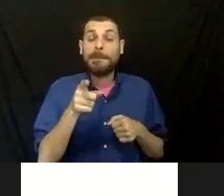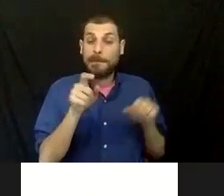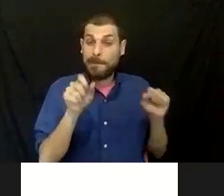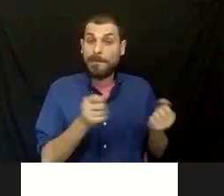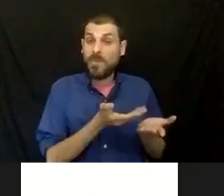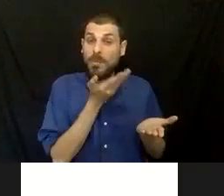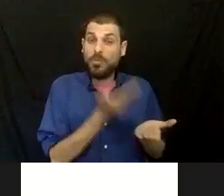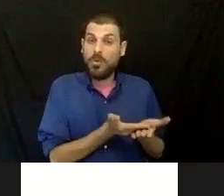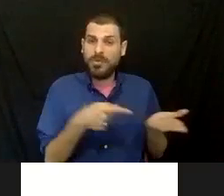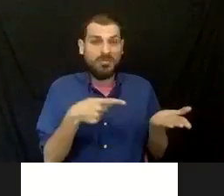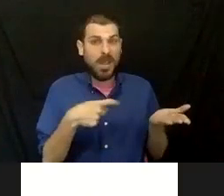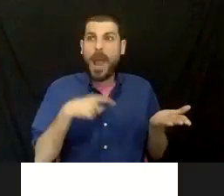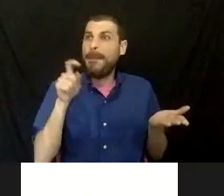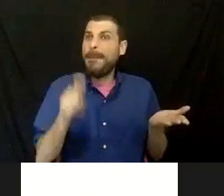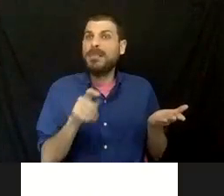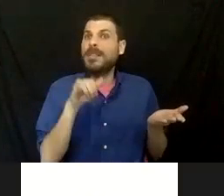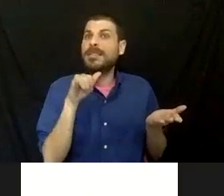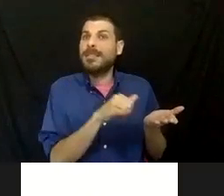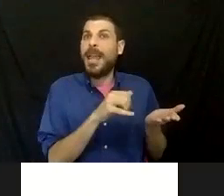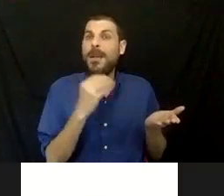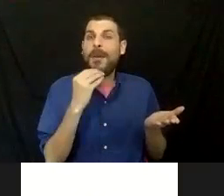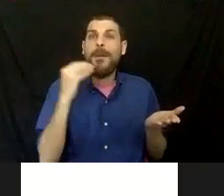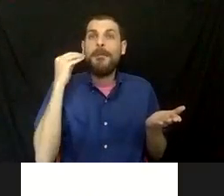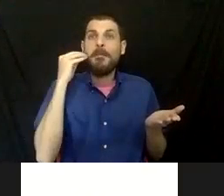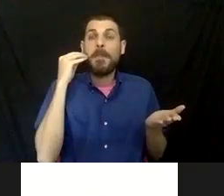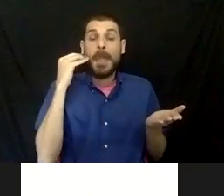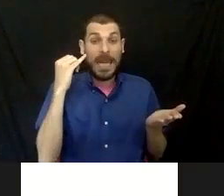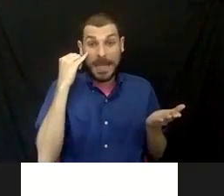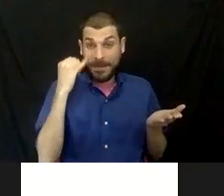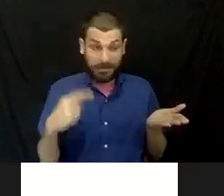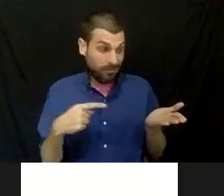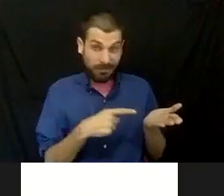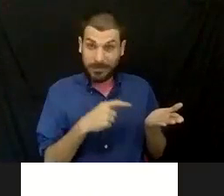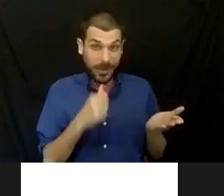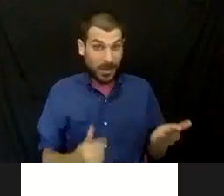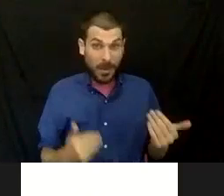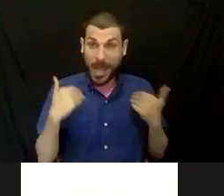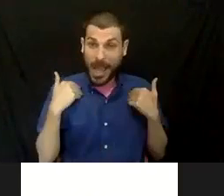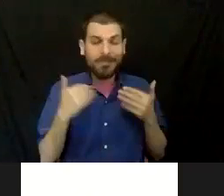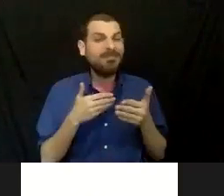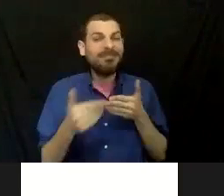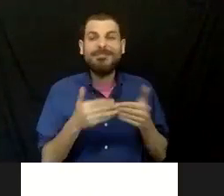home. You are still considered able to work if you're sick with symptoms